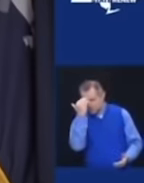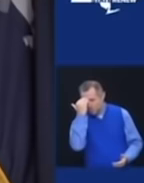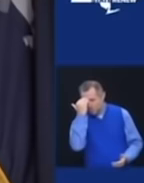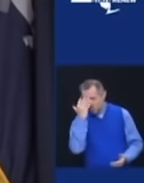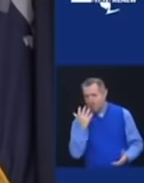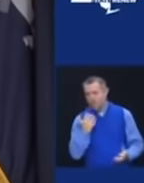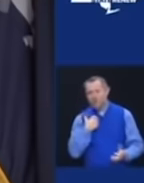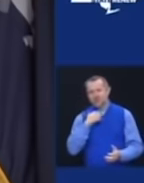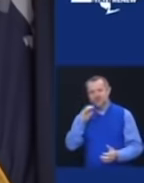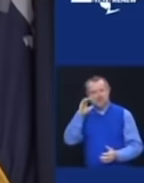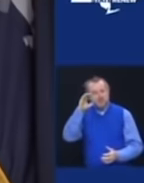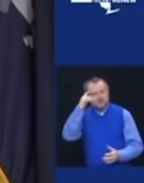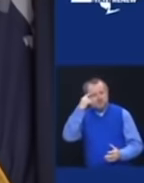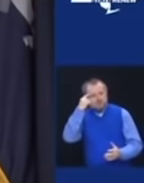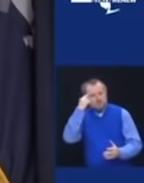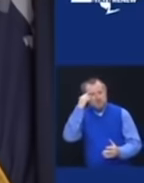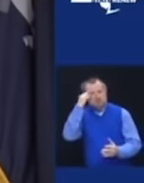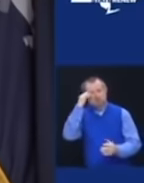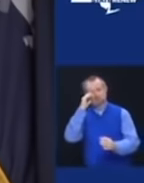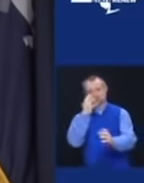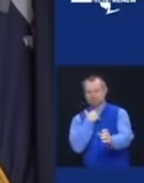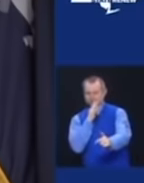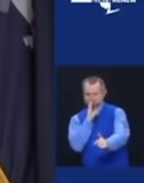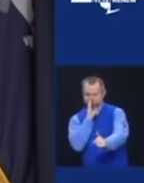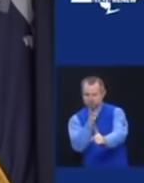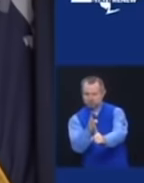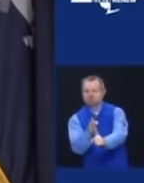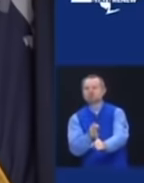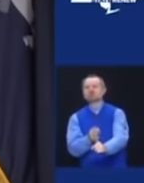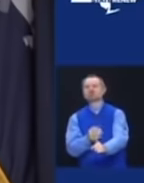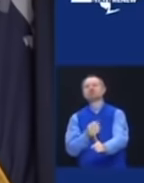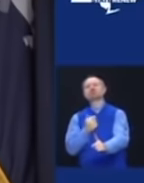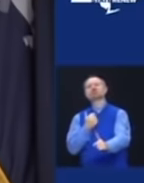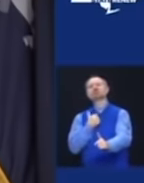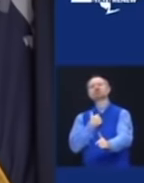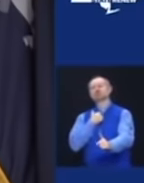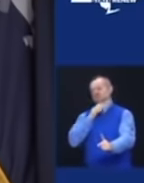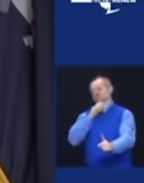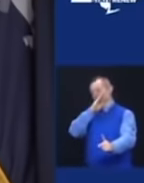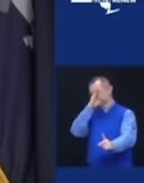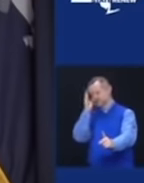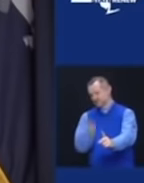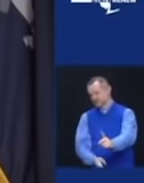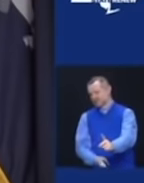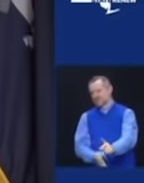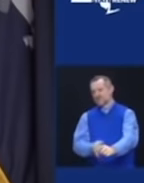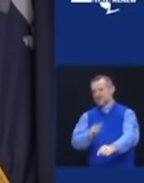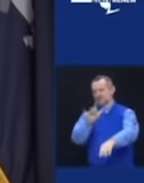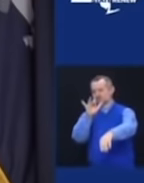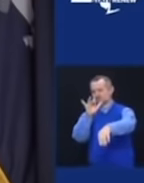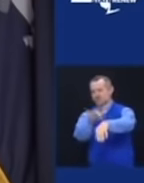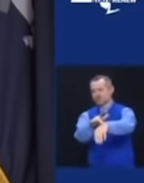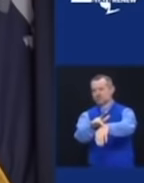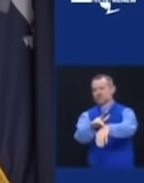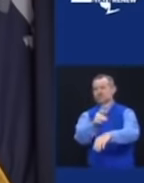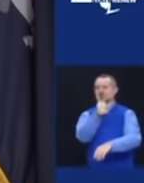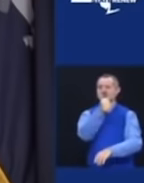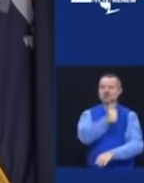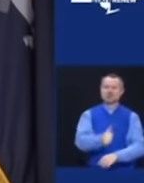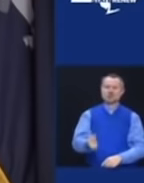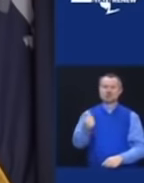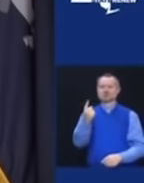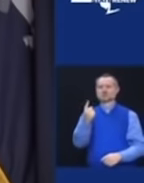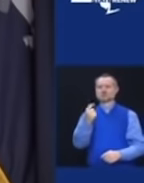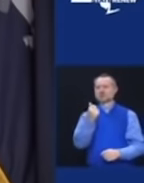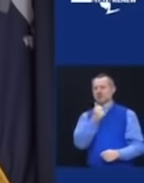directly. I never touched anyone inappropriately.